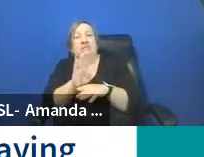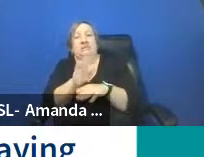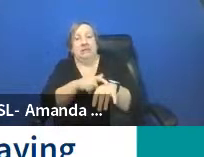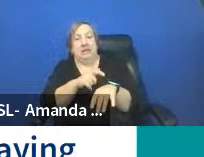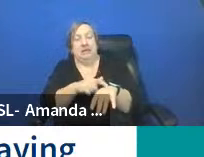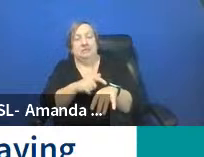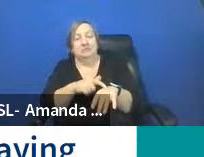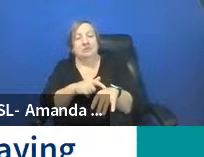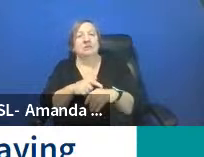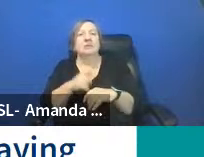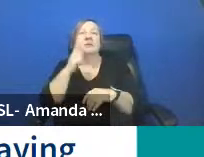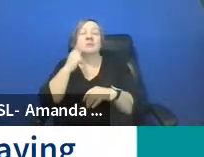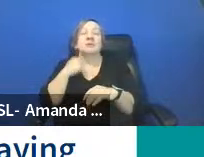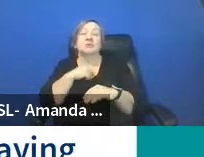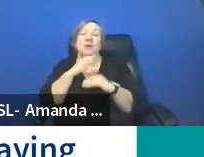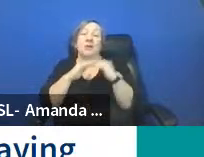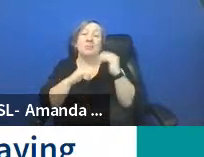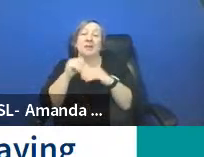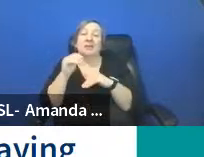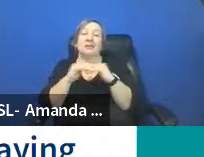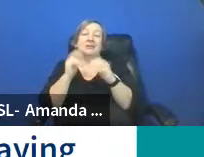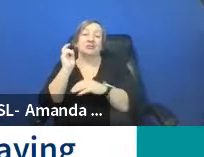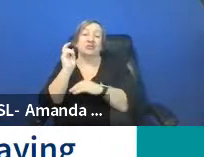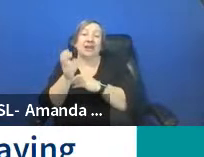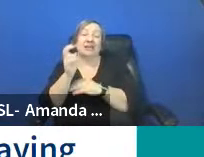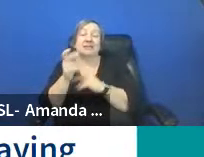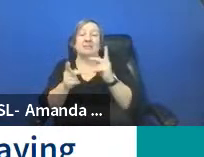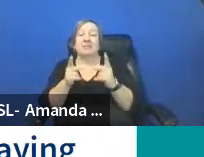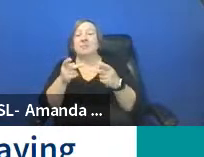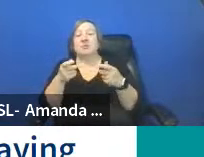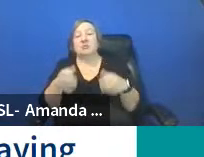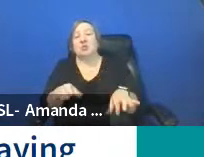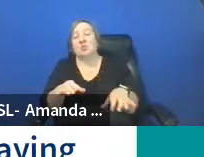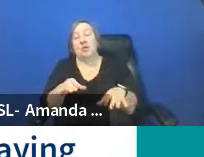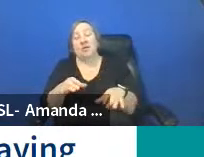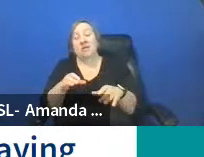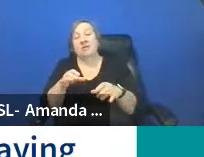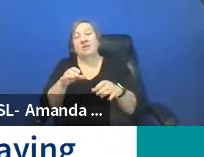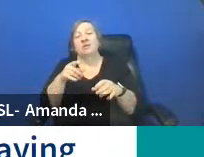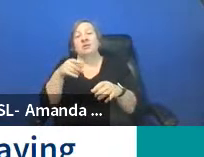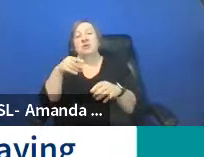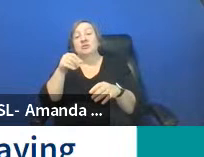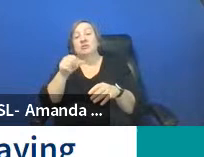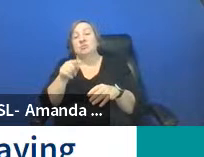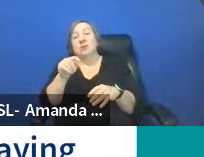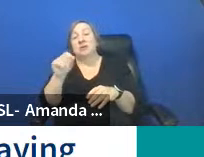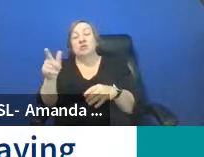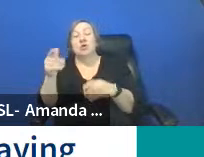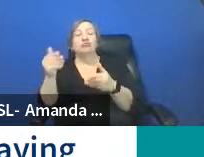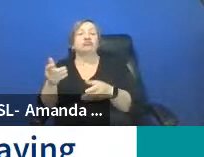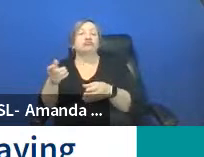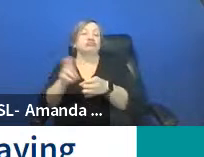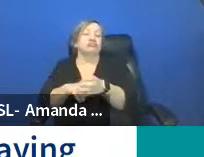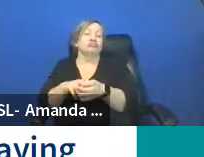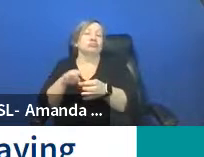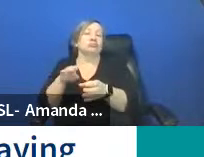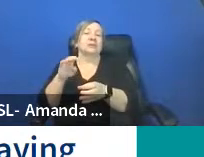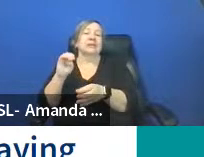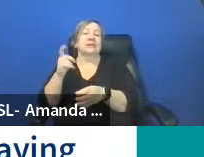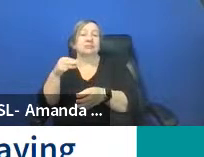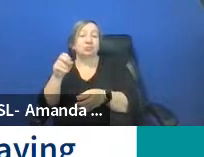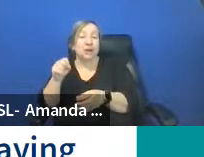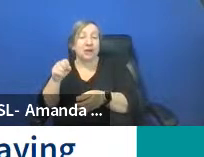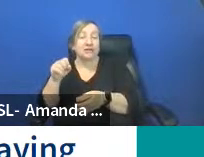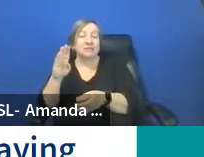because we are building transit, some folks may choose not to pay a toll, and instead they get on light rail, or they get on express bus on shoulder, or